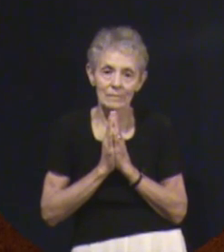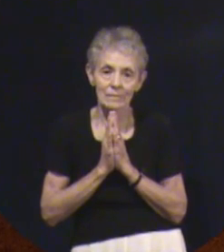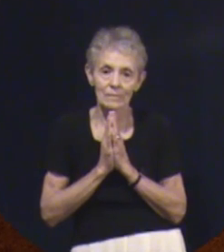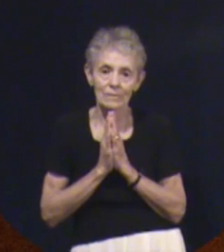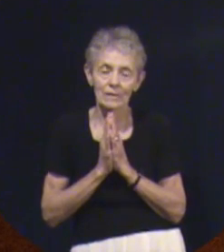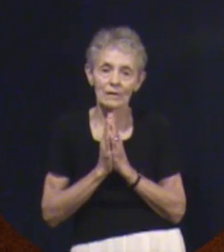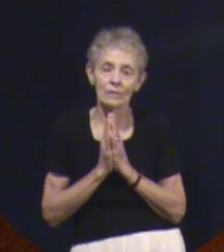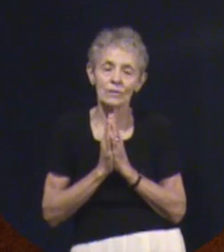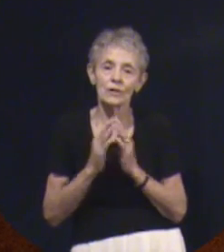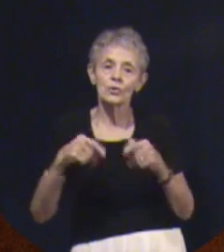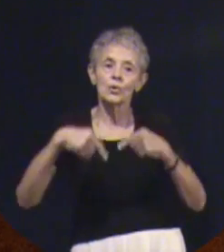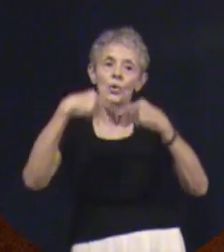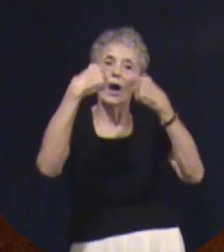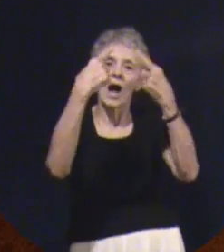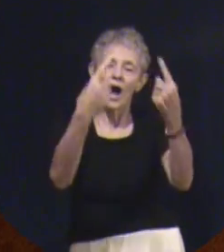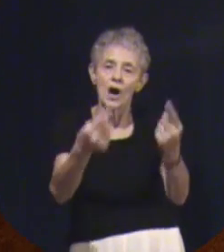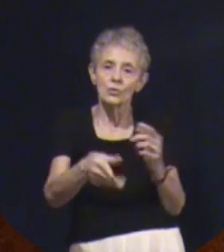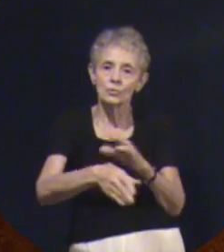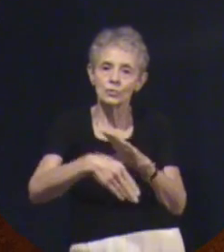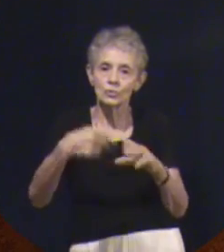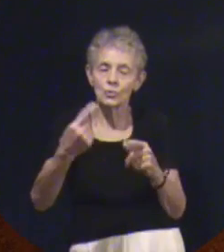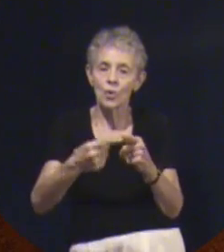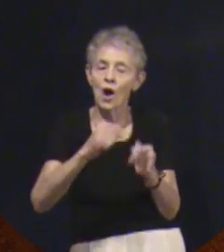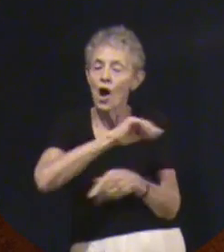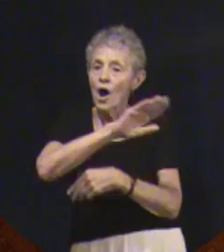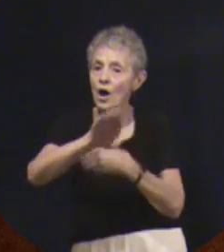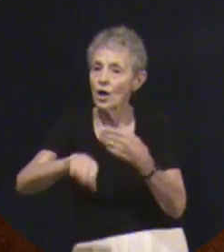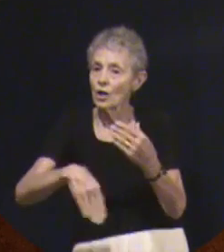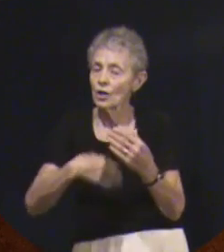Go out to all the